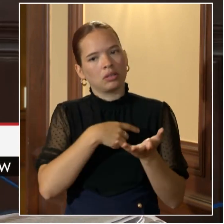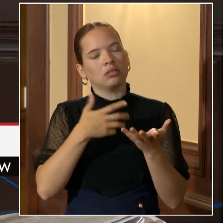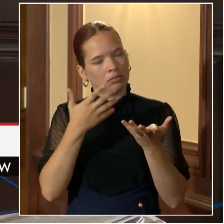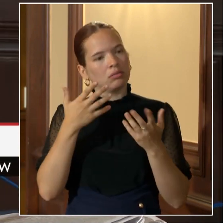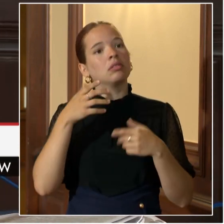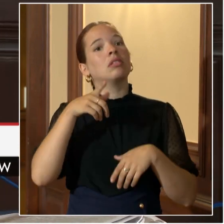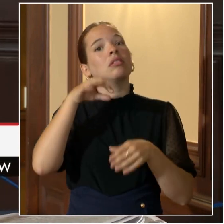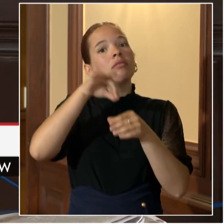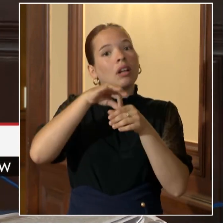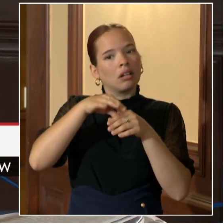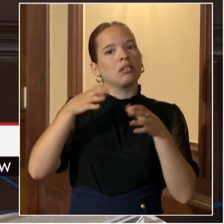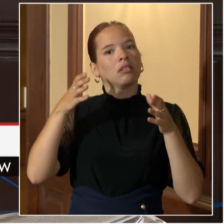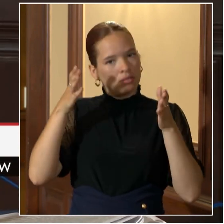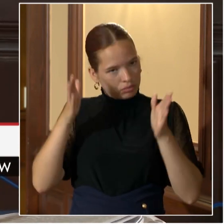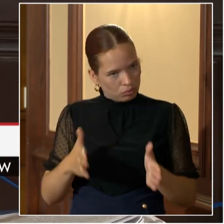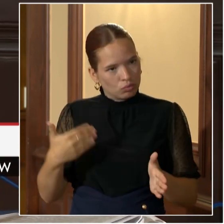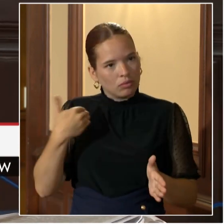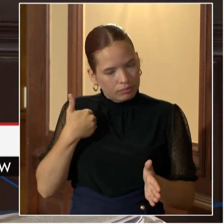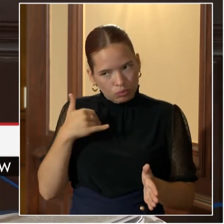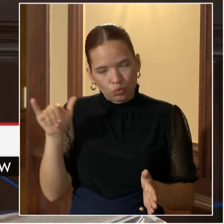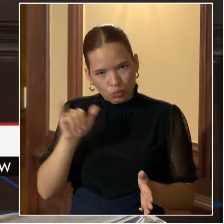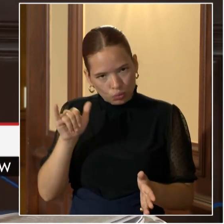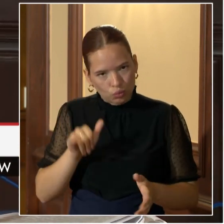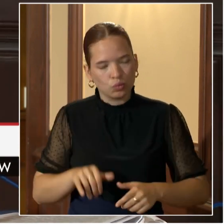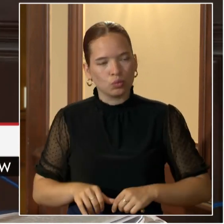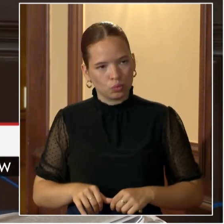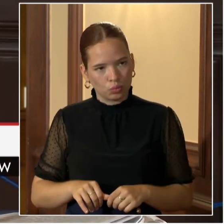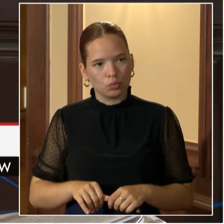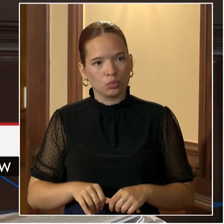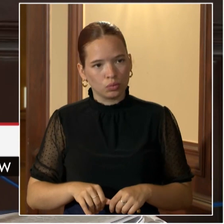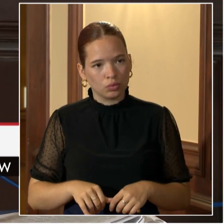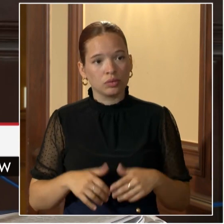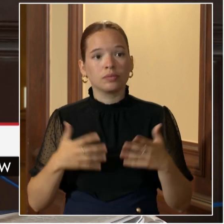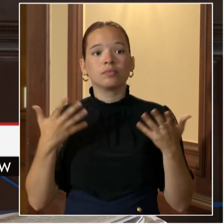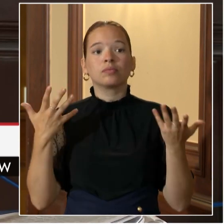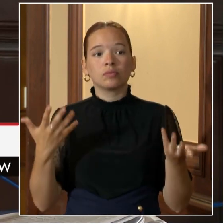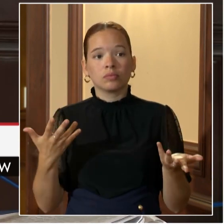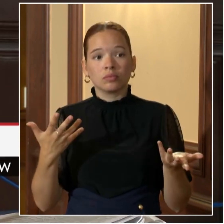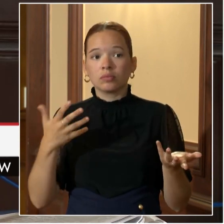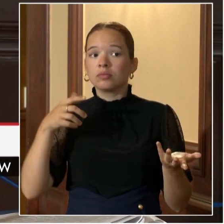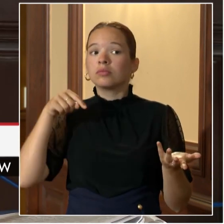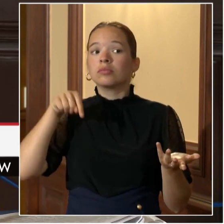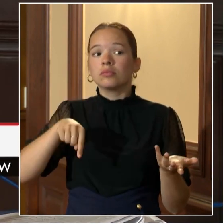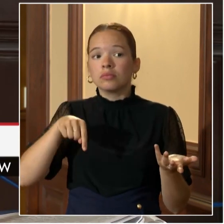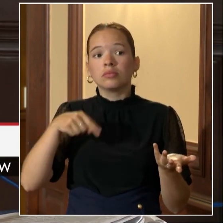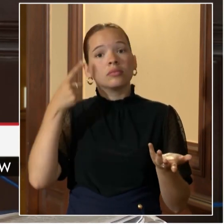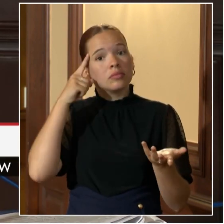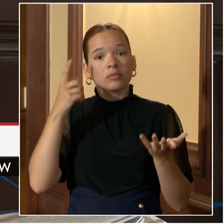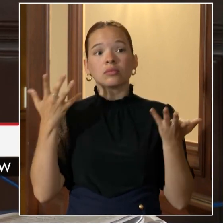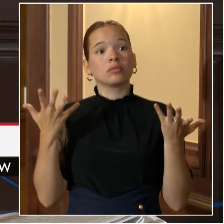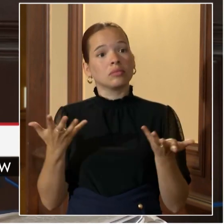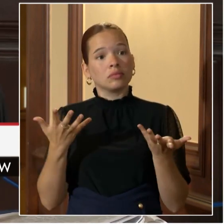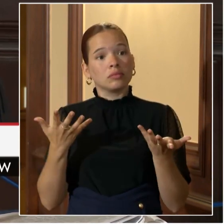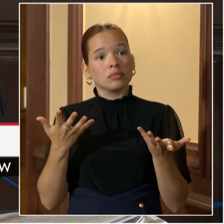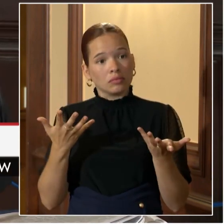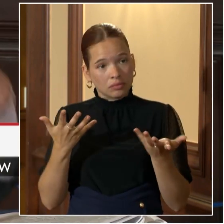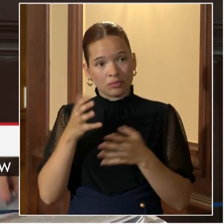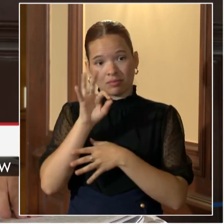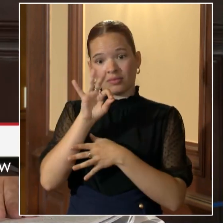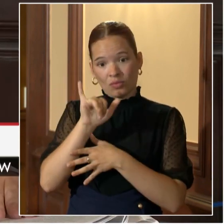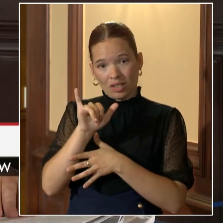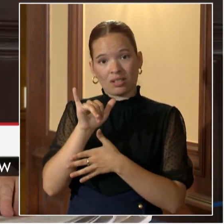We are actually here with an attempt to present the fiscal year 2024 spending plan based on